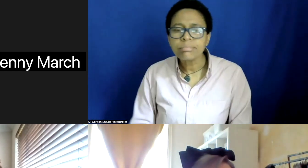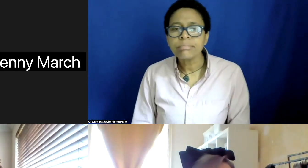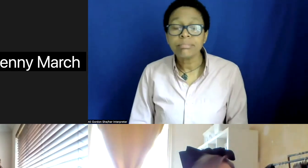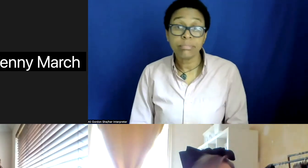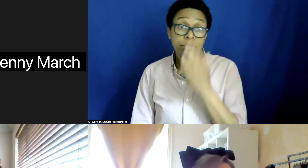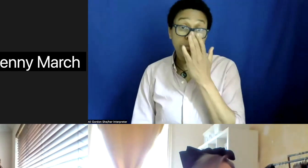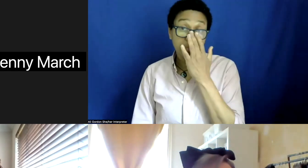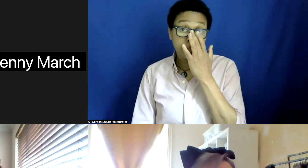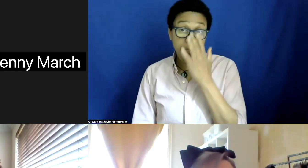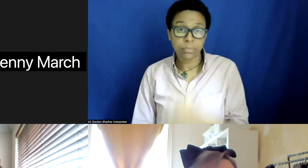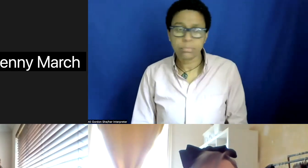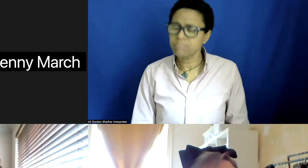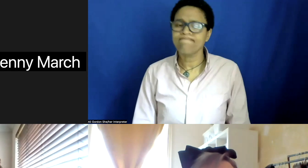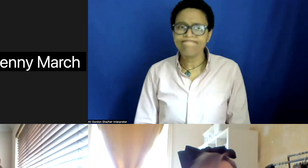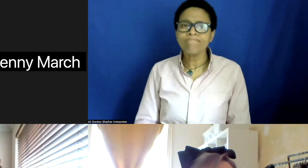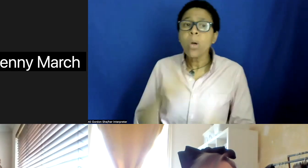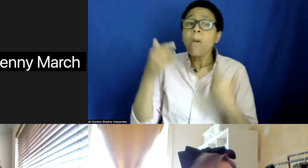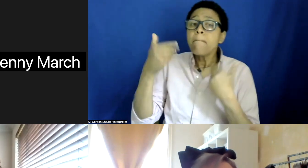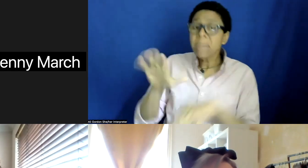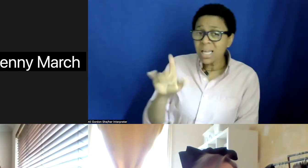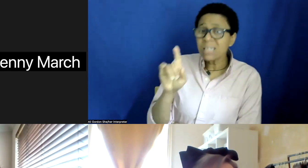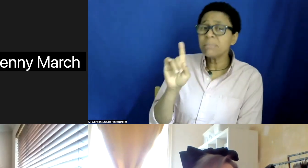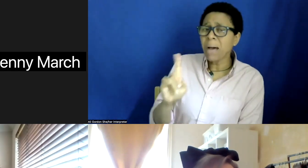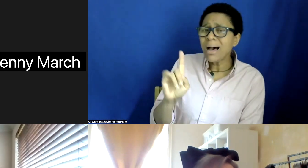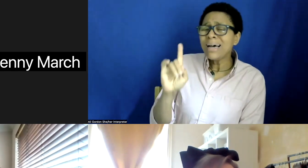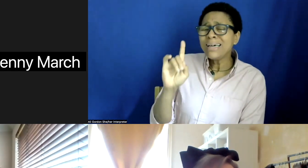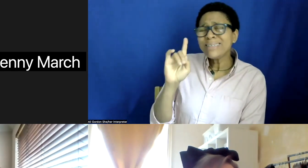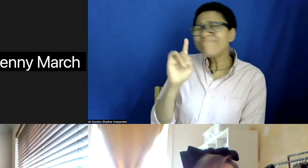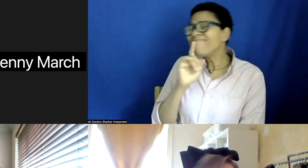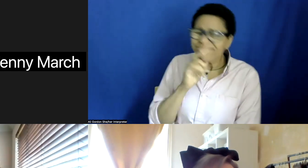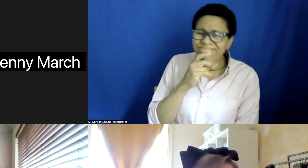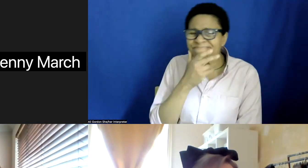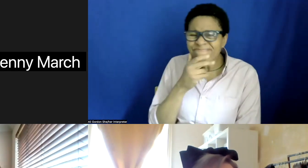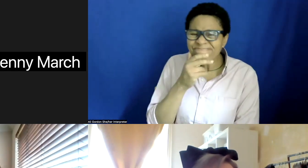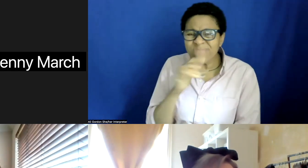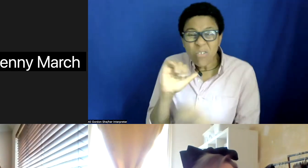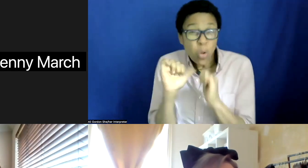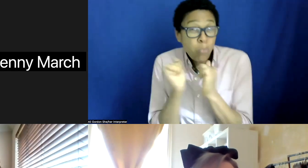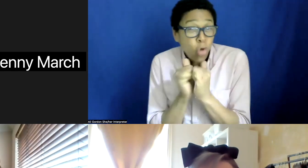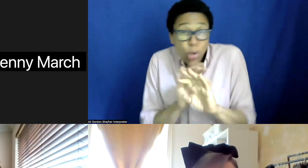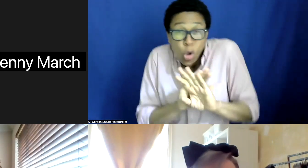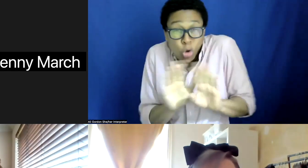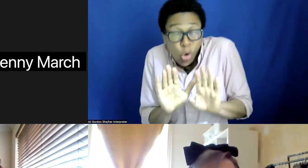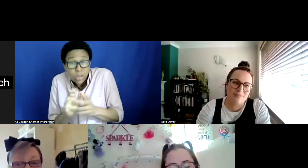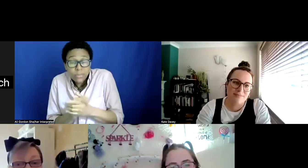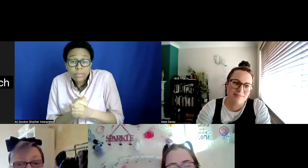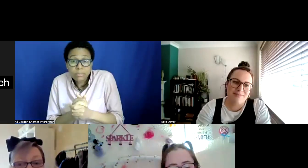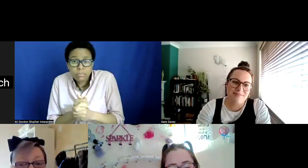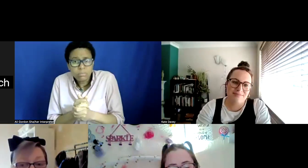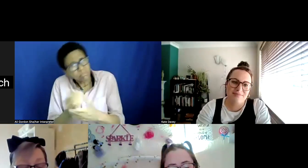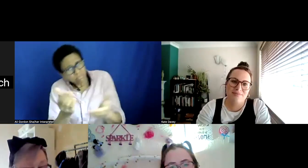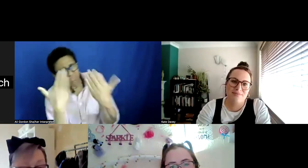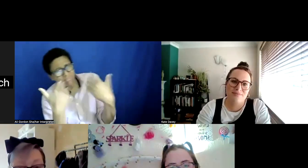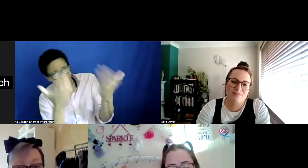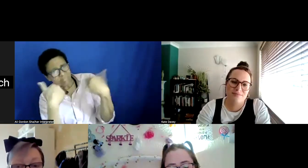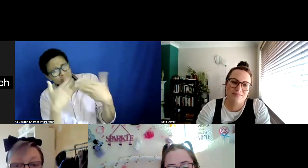I mean, I did, but I don't know if it's appropriate or not. Go for it. Of course it is. If you